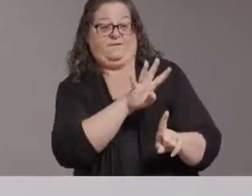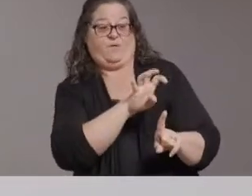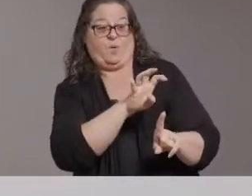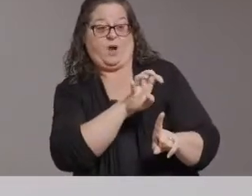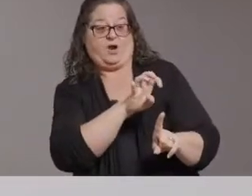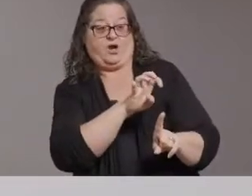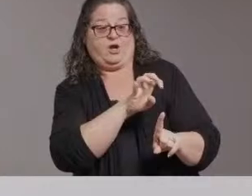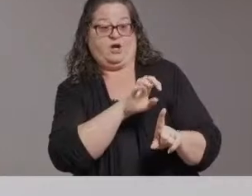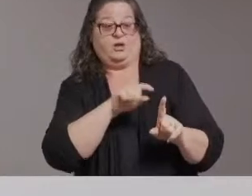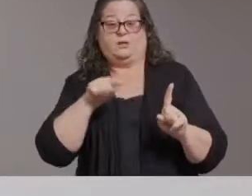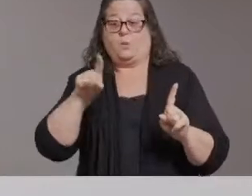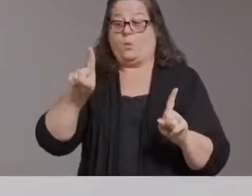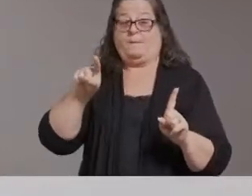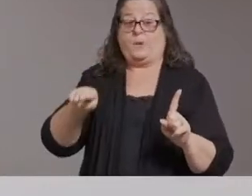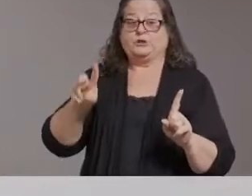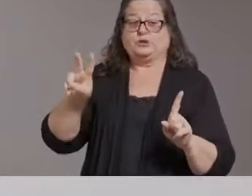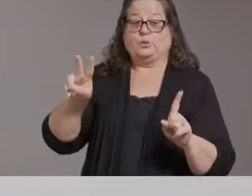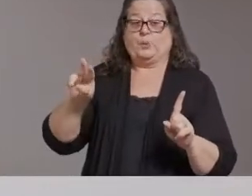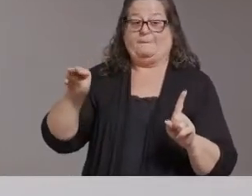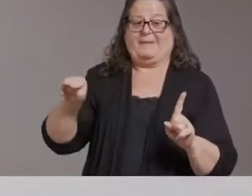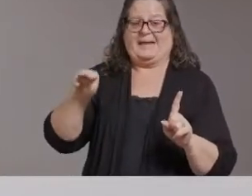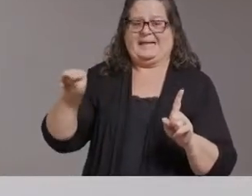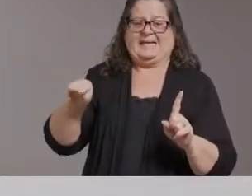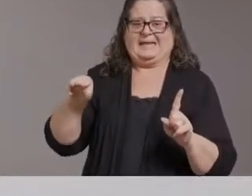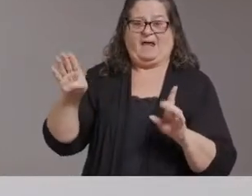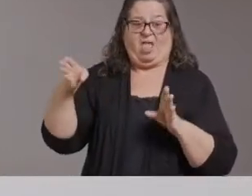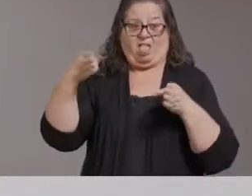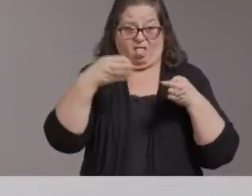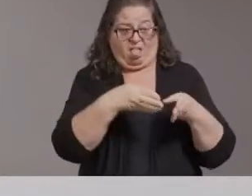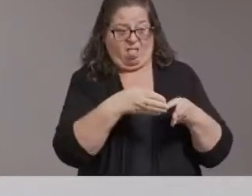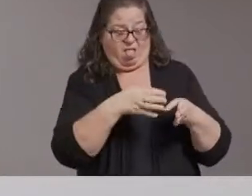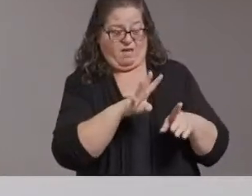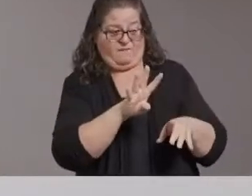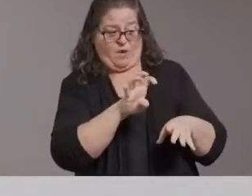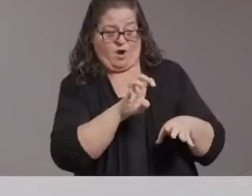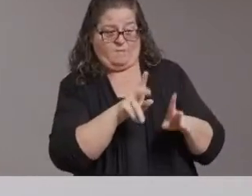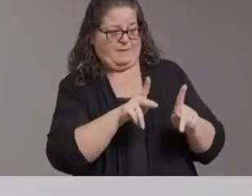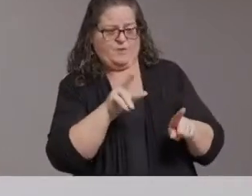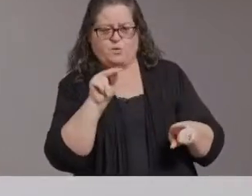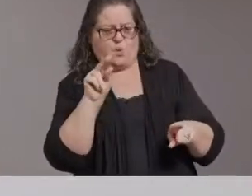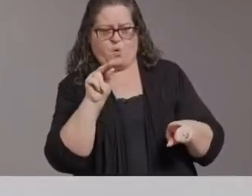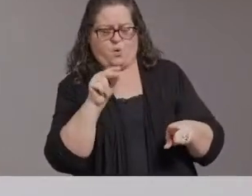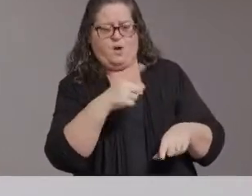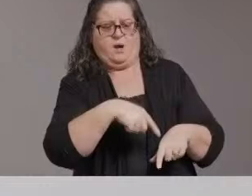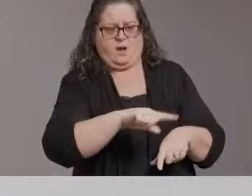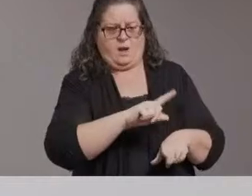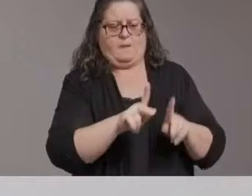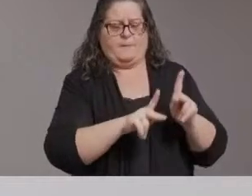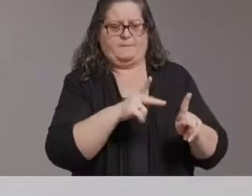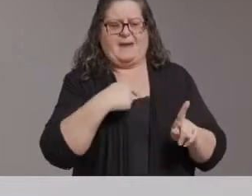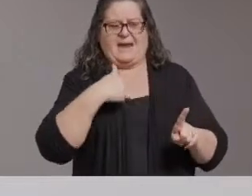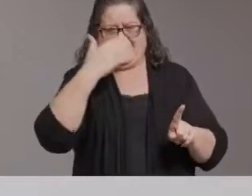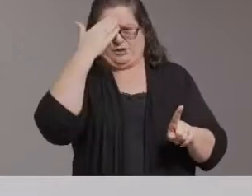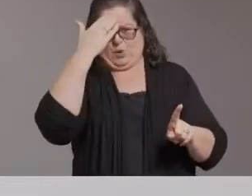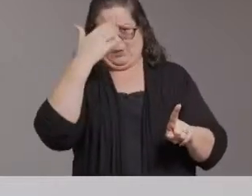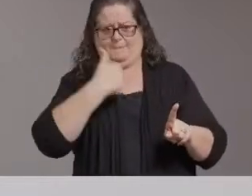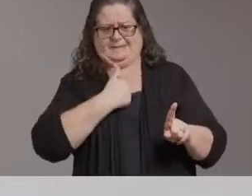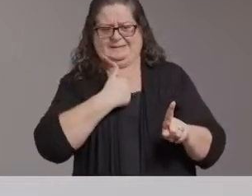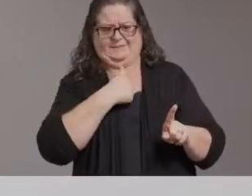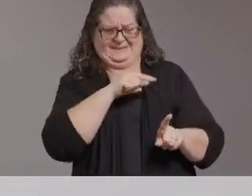not used directly on those 400. Those 400 are the individuals that I am specifically aware of that we